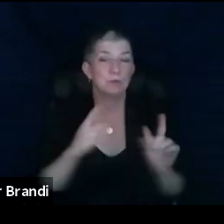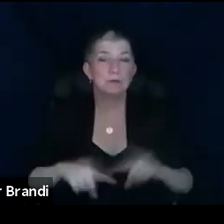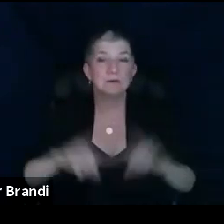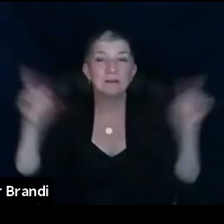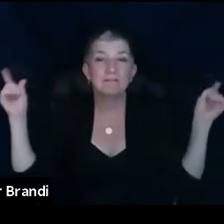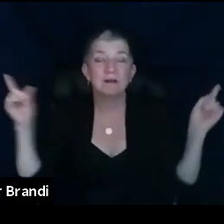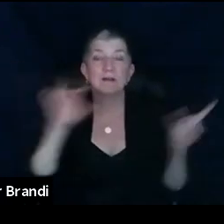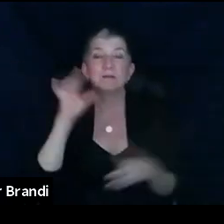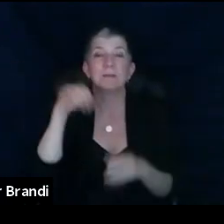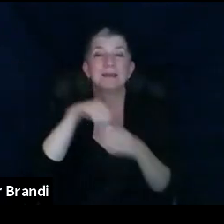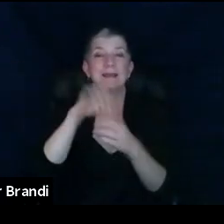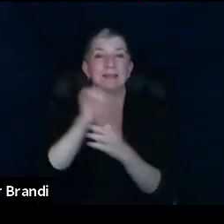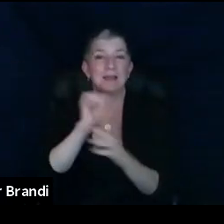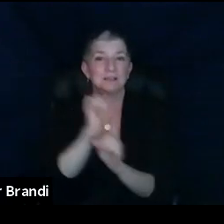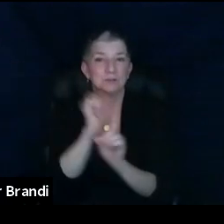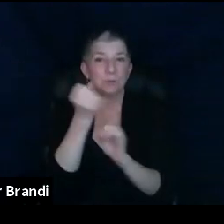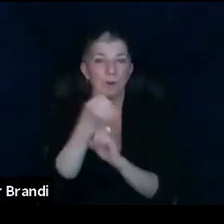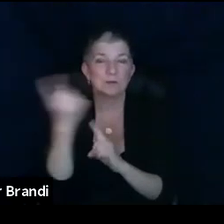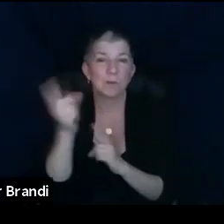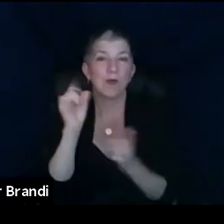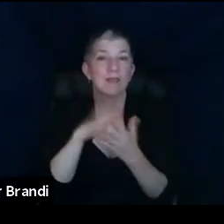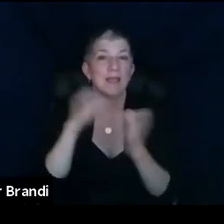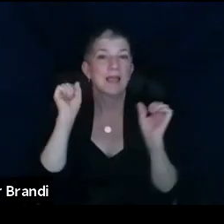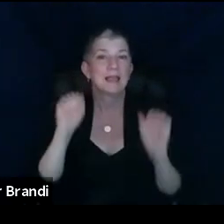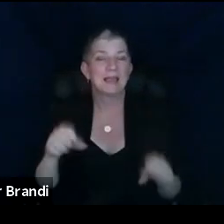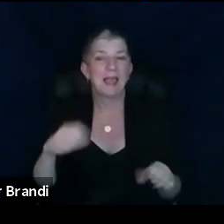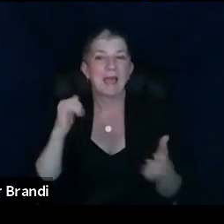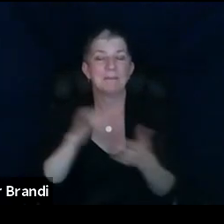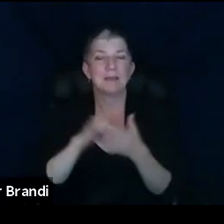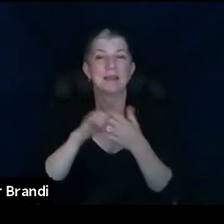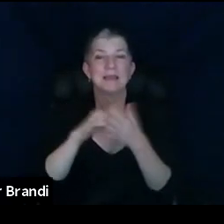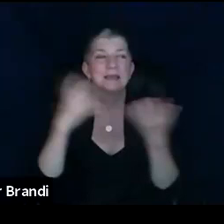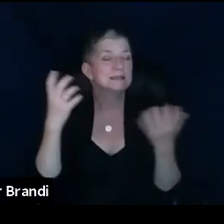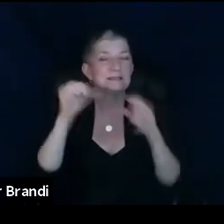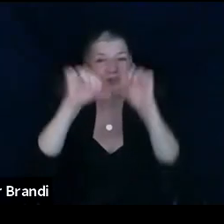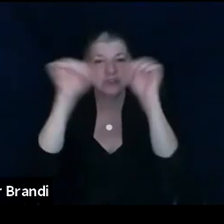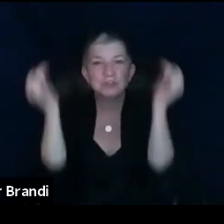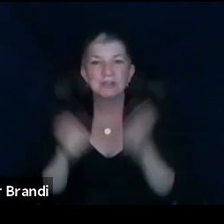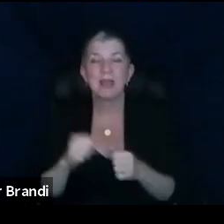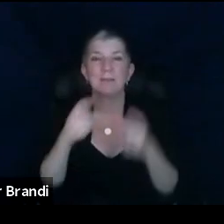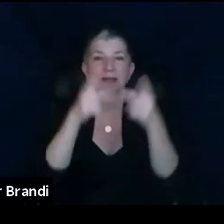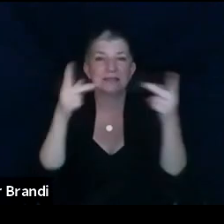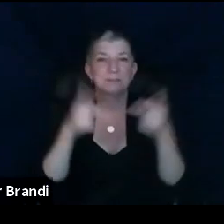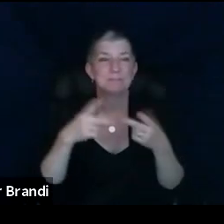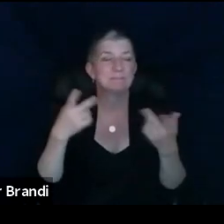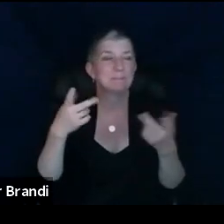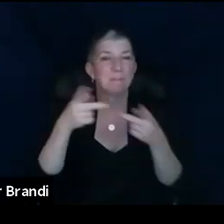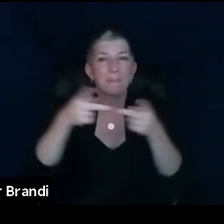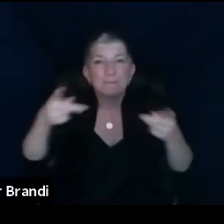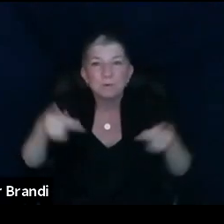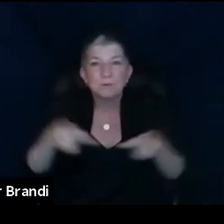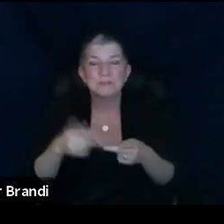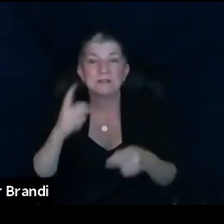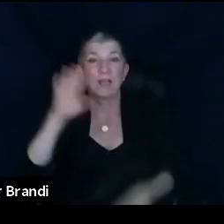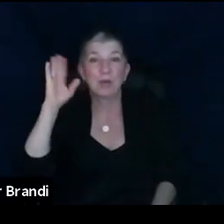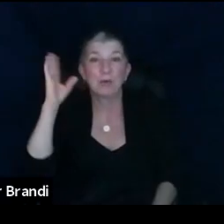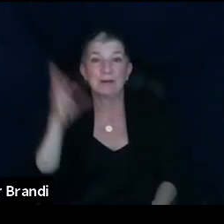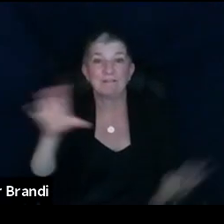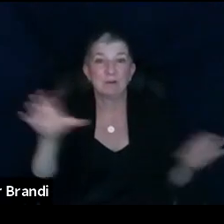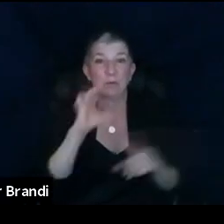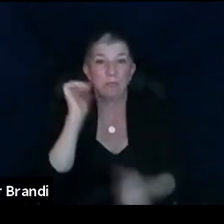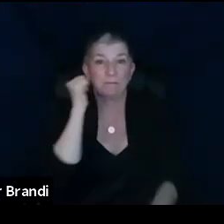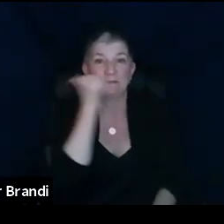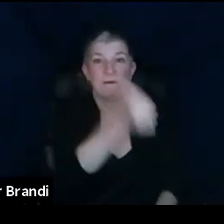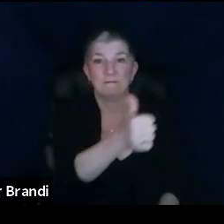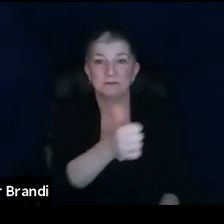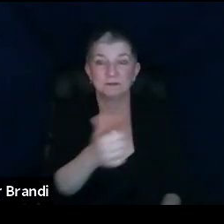in a situation where they can be in a shape, in a space, in a position that they may not ever be able to achieve of their own